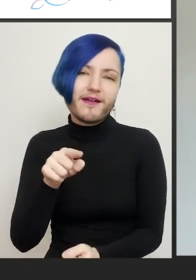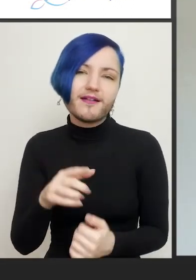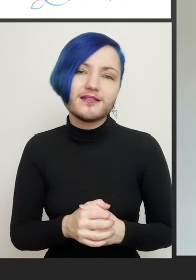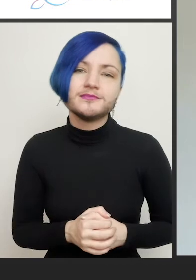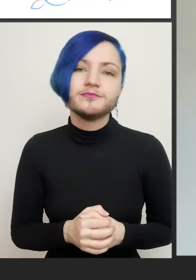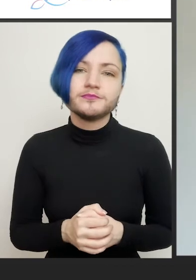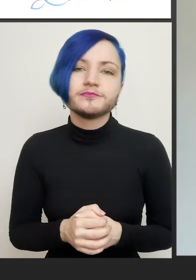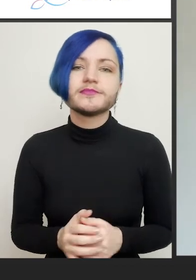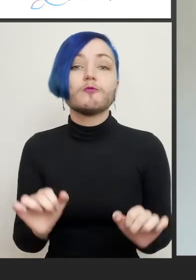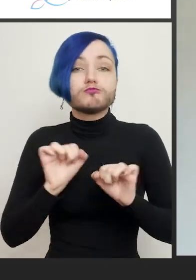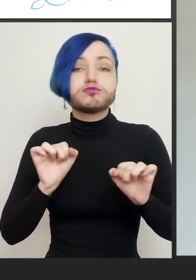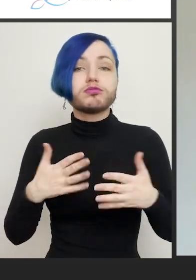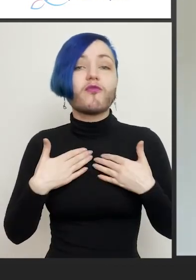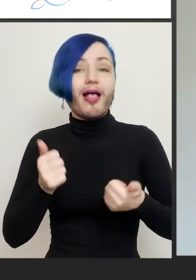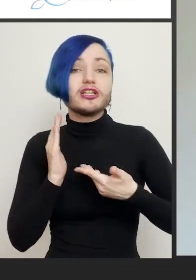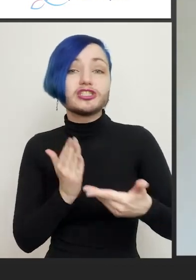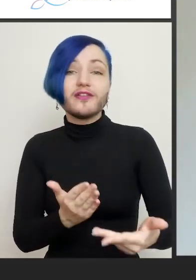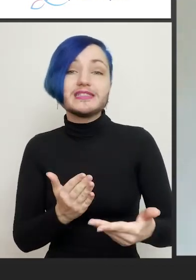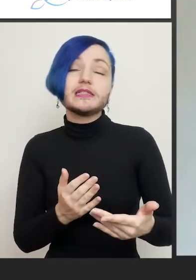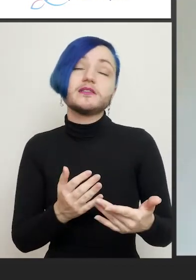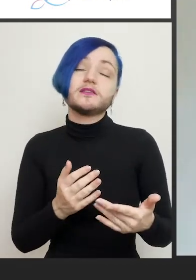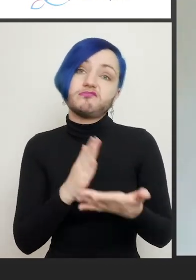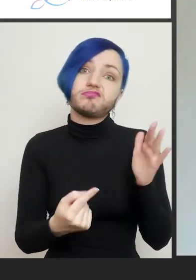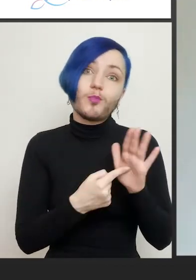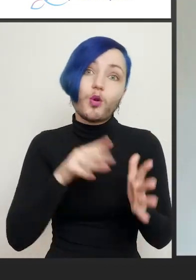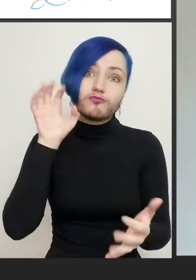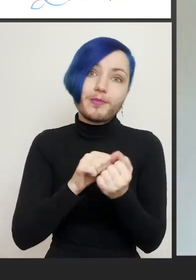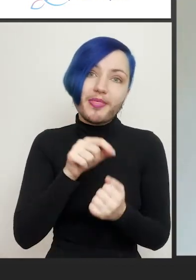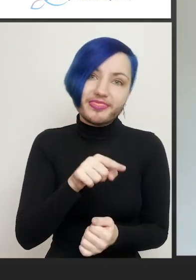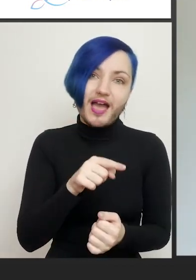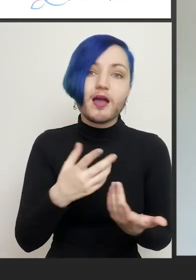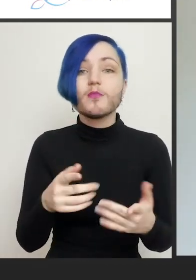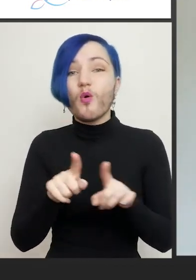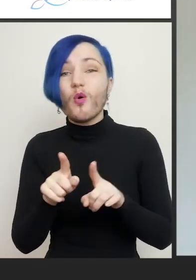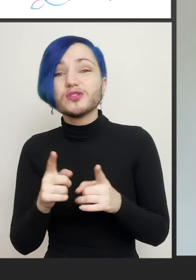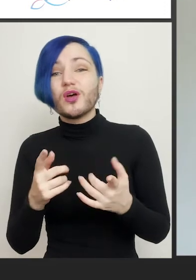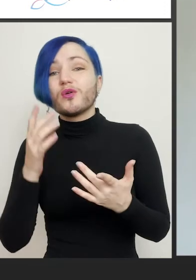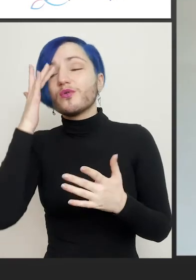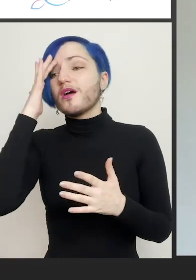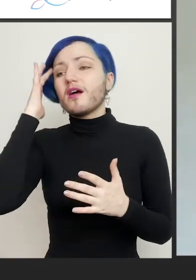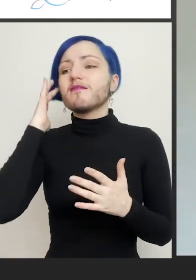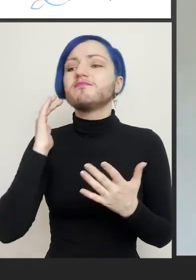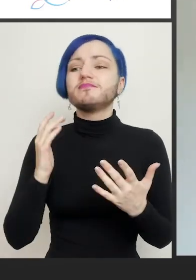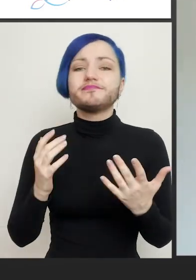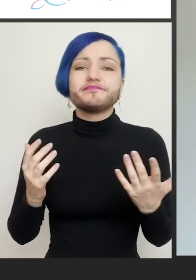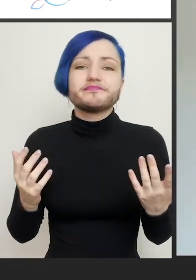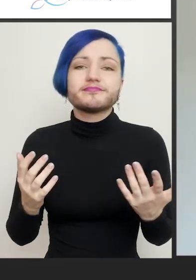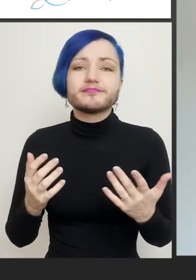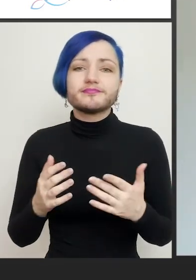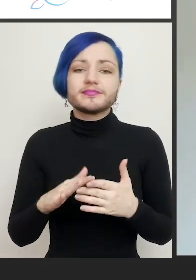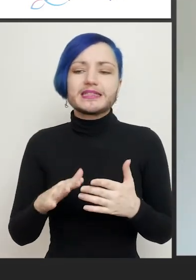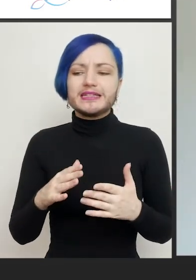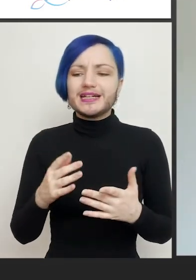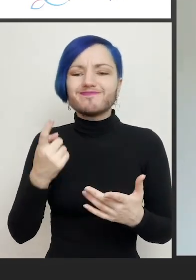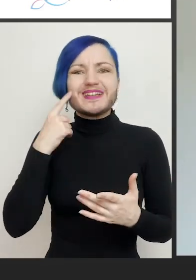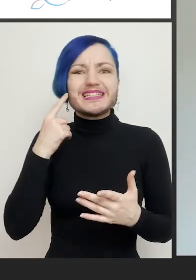when you're waiting for healthcare services in particular, but when you're often, you know, feeling like I'm impatient, you know, this idea that it's very easy